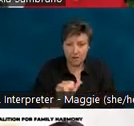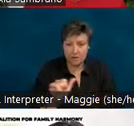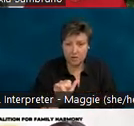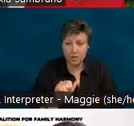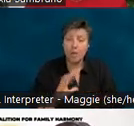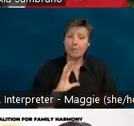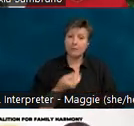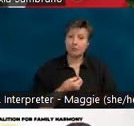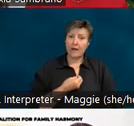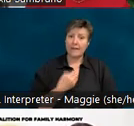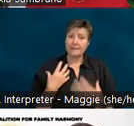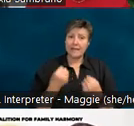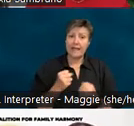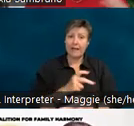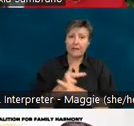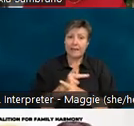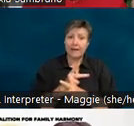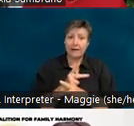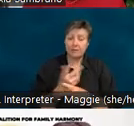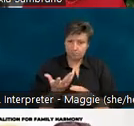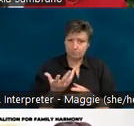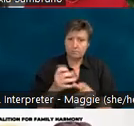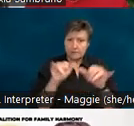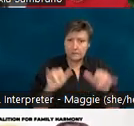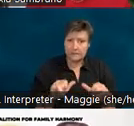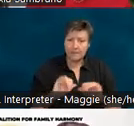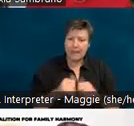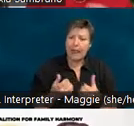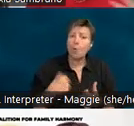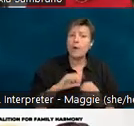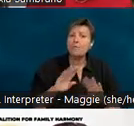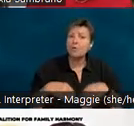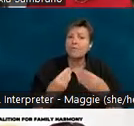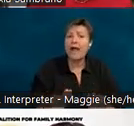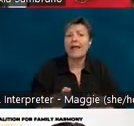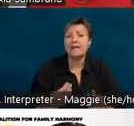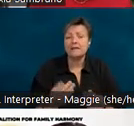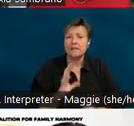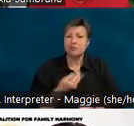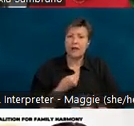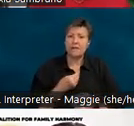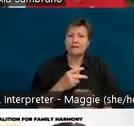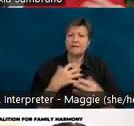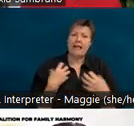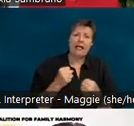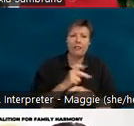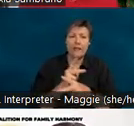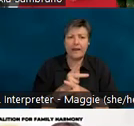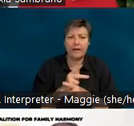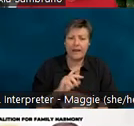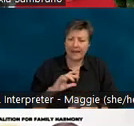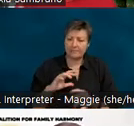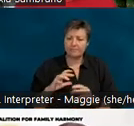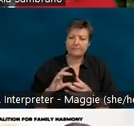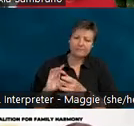the way that we provide care to trans folks, and a little bit of the history of the medicalization of trans identities. So I want to start